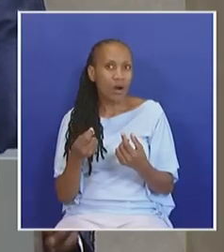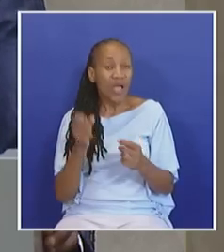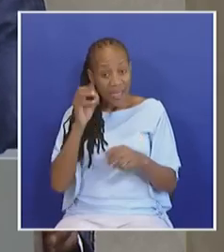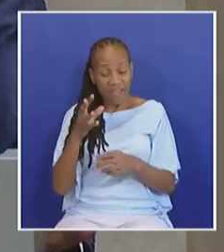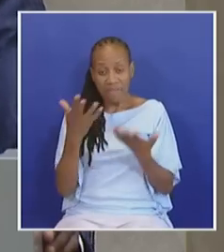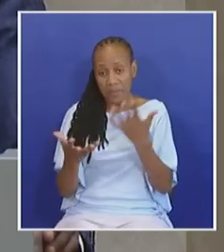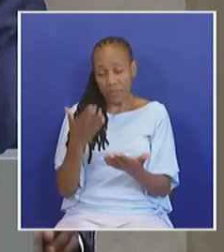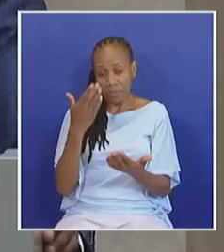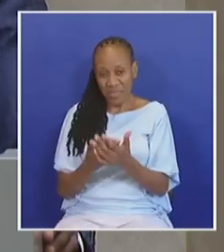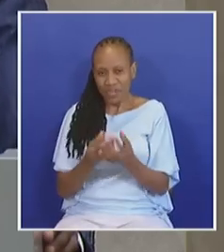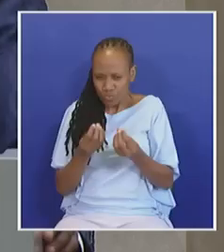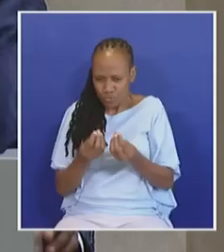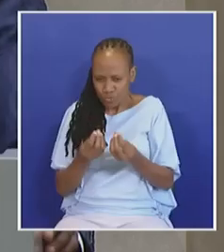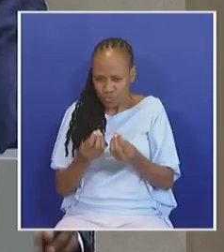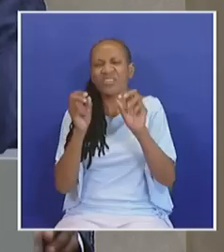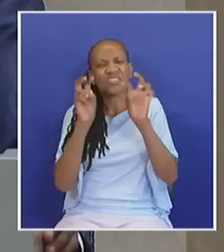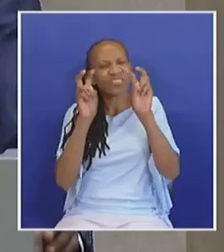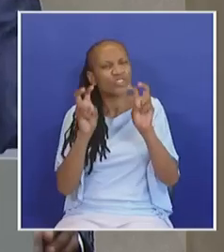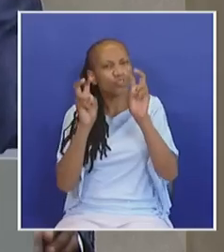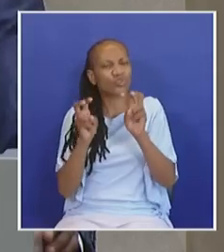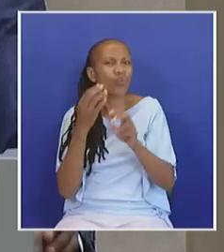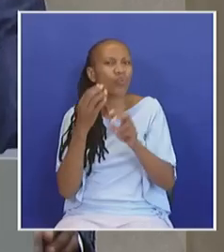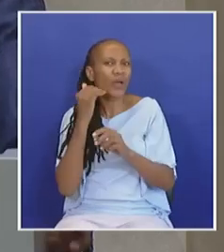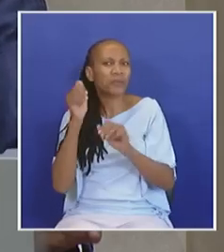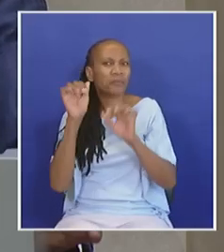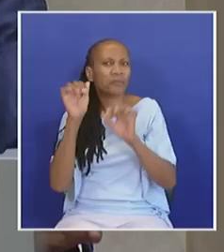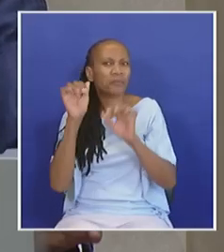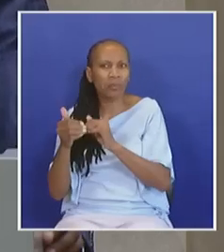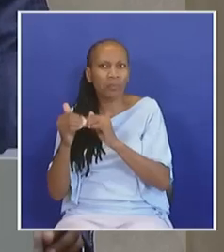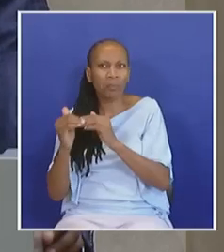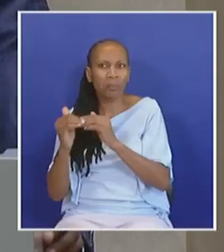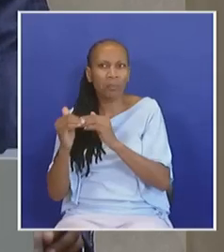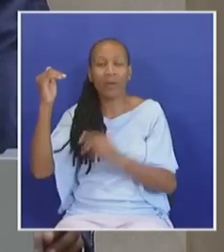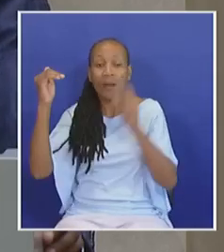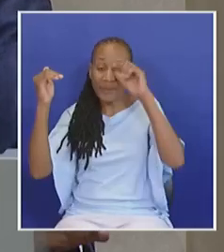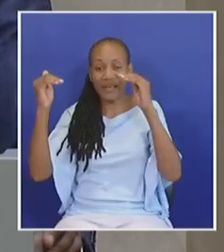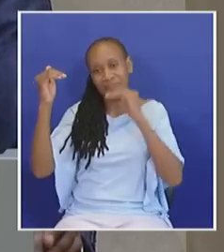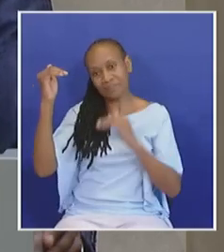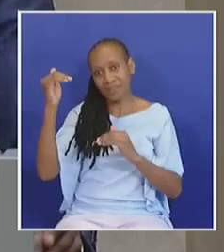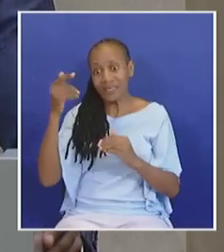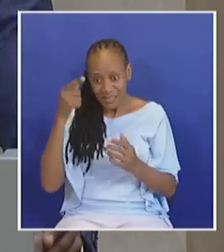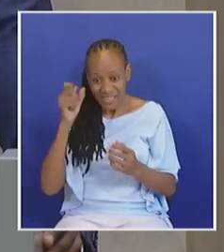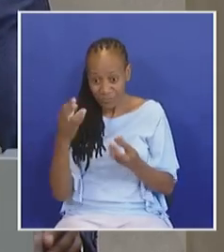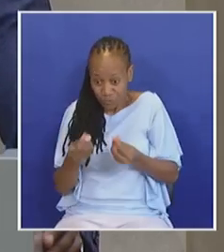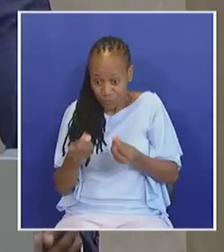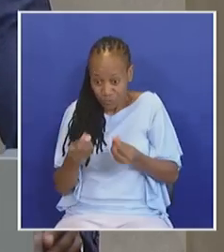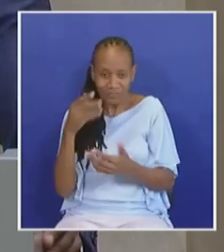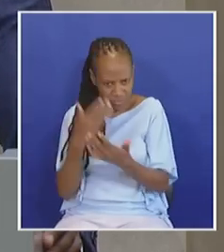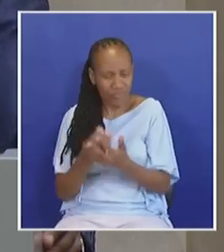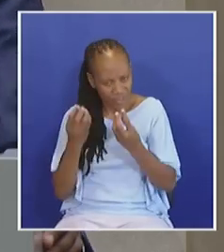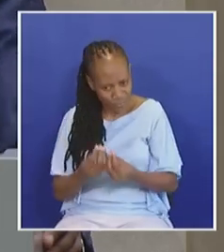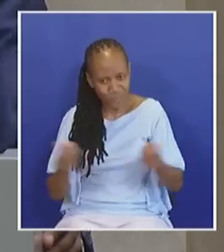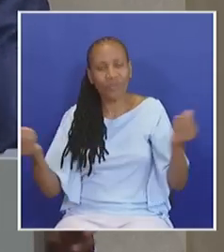this monster of remnants of white supremacy, yes, we can bring an end to white supremacy and racism in our country. If we terminate